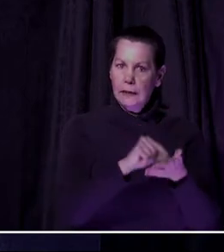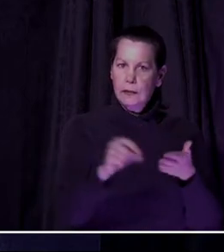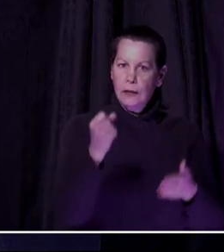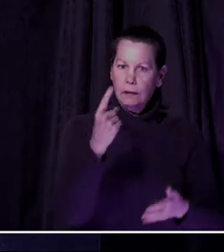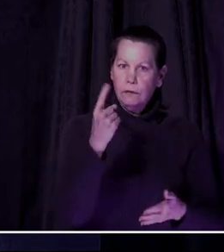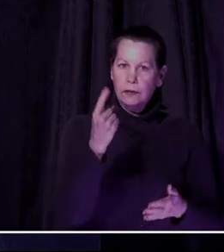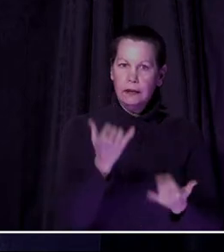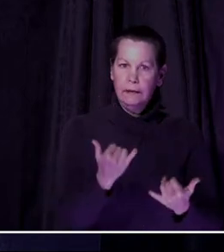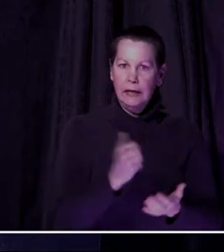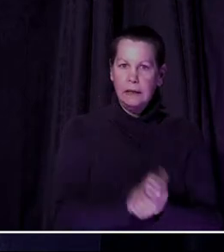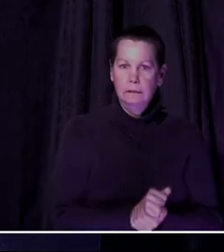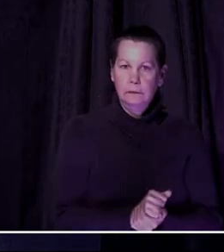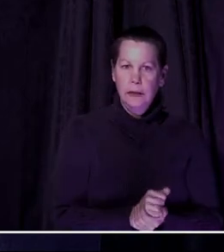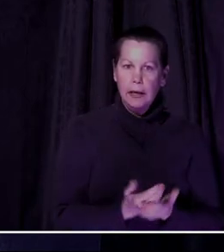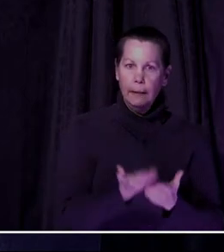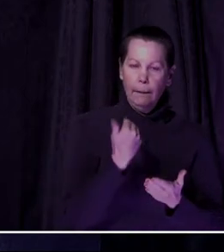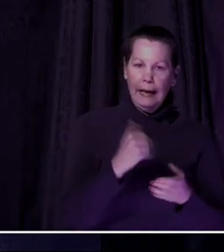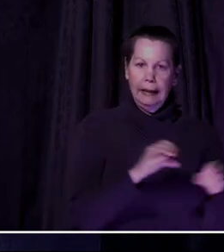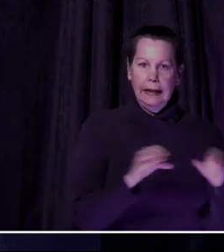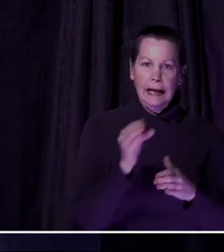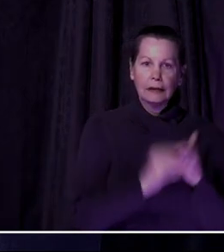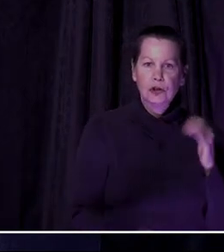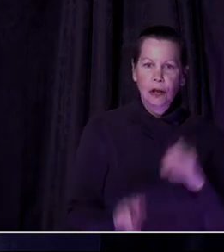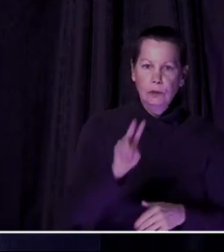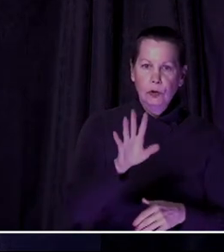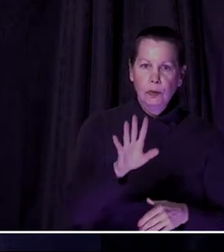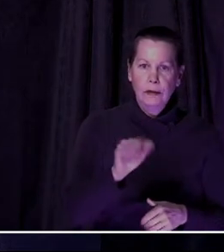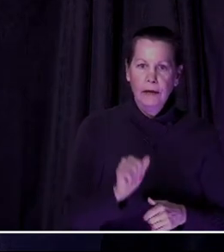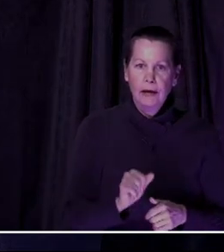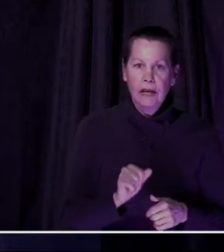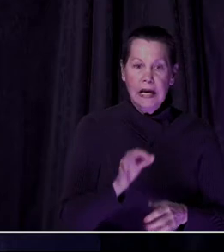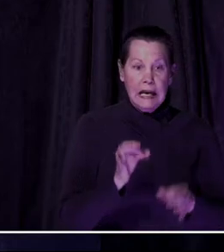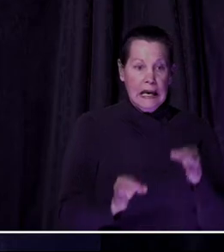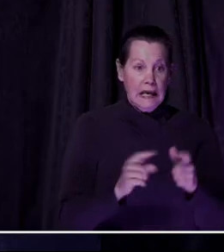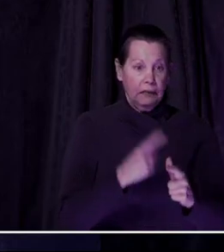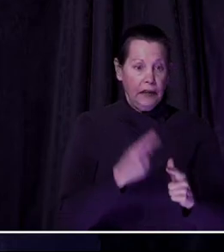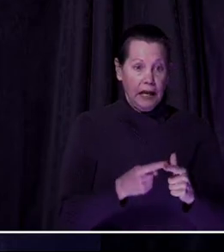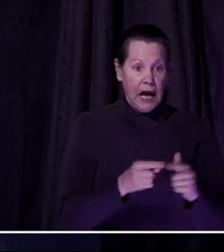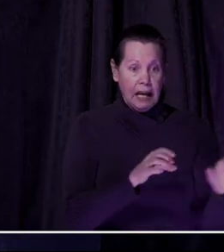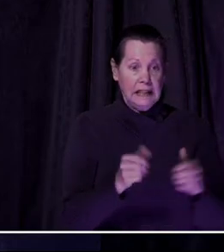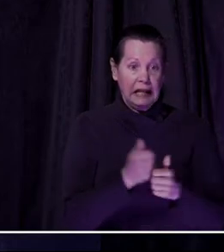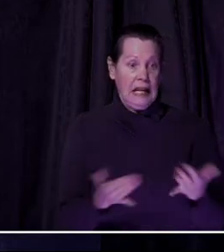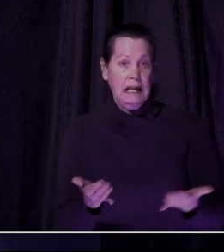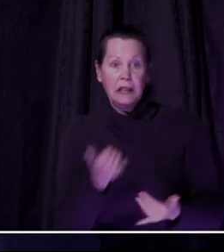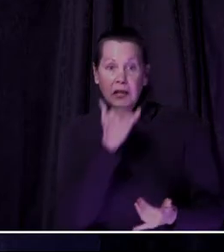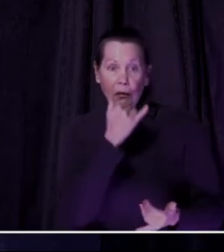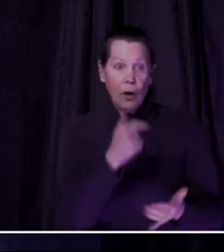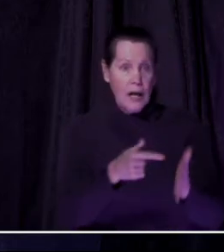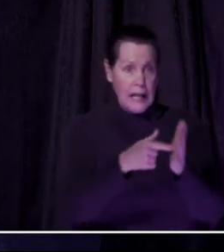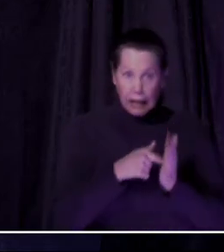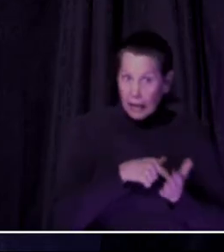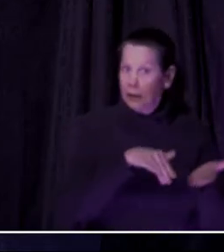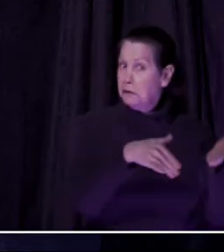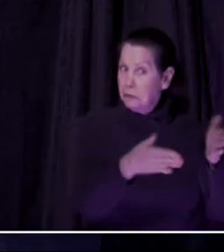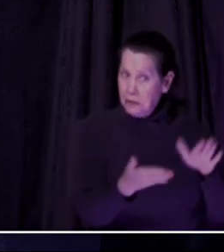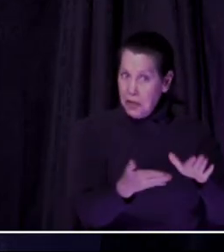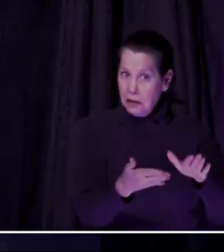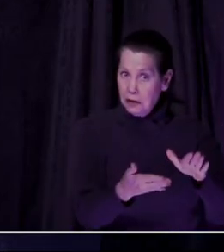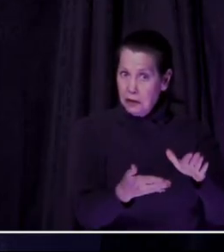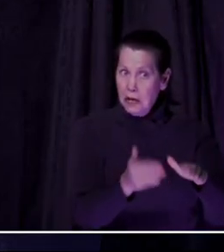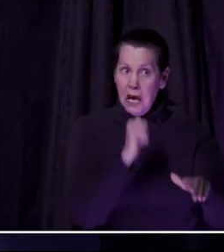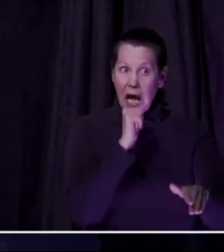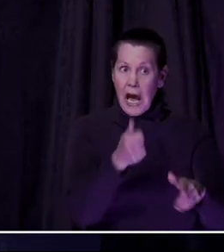here, back in Acts 25, if then I did anything wrong, Paul says, and I'm deserving of death. Listen, I'm